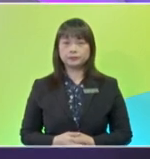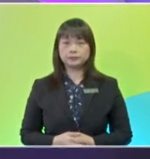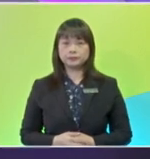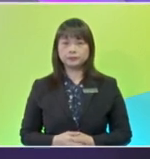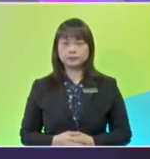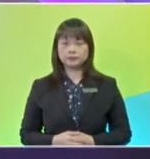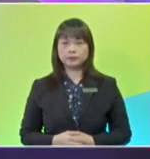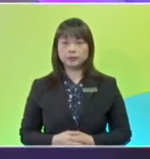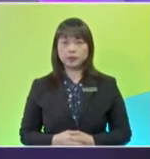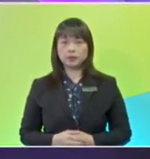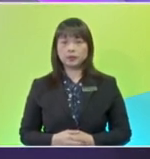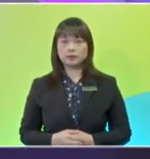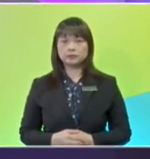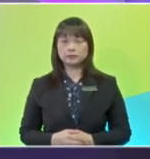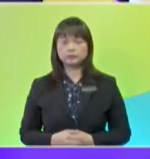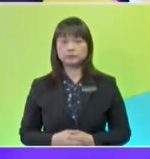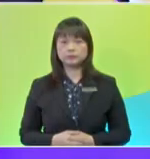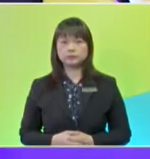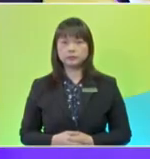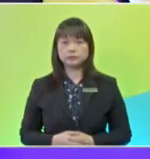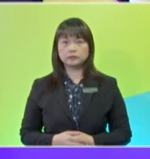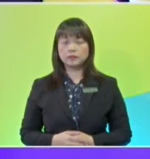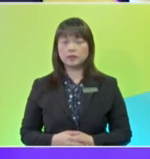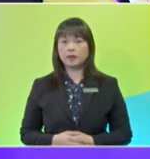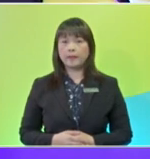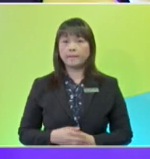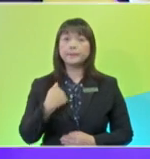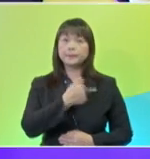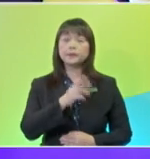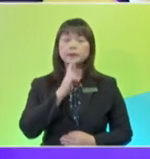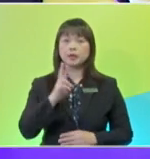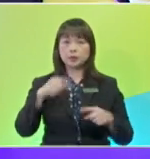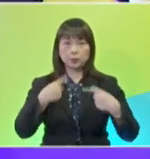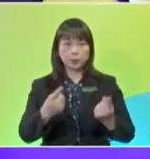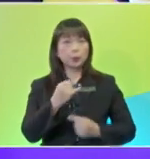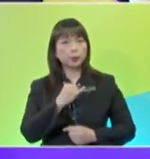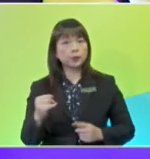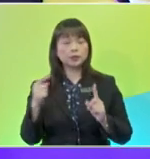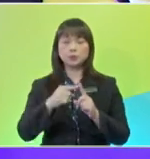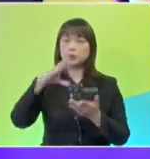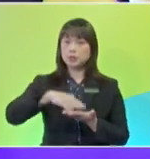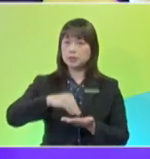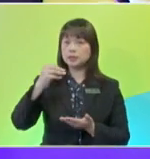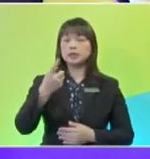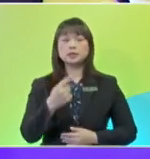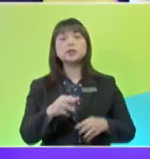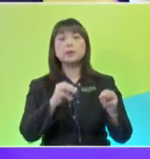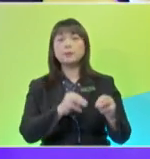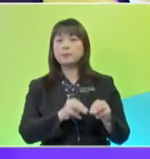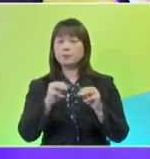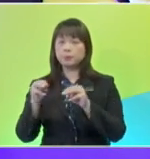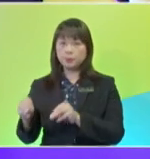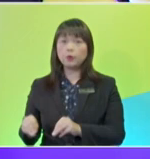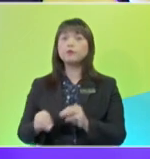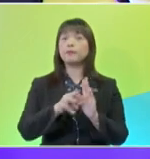So in this segment, thank you Tivia, first of all. Mm-hmm. So in this segment, we are going to learn about the movement of the moon. Okay. Okay. So